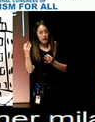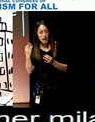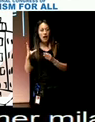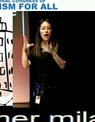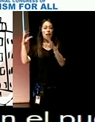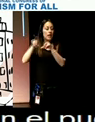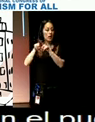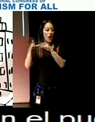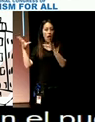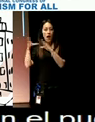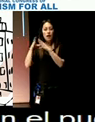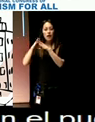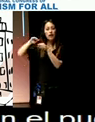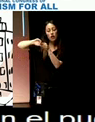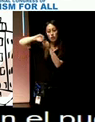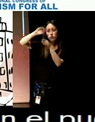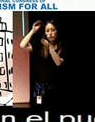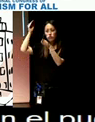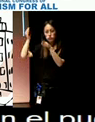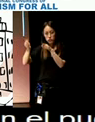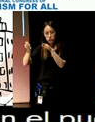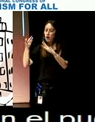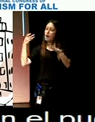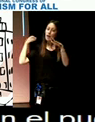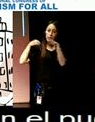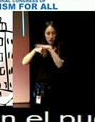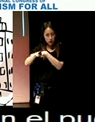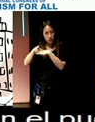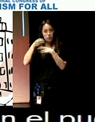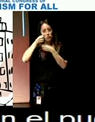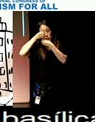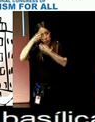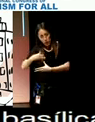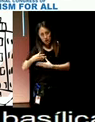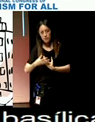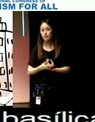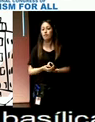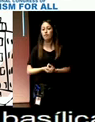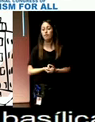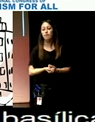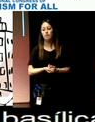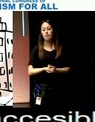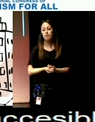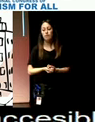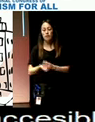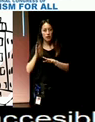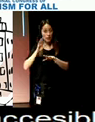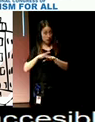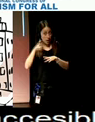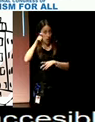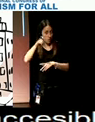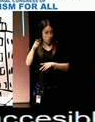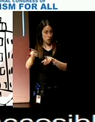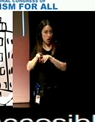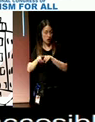it's also very accessible for people on wheelchairs. You can also,